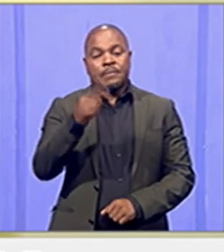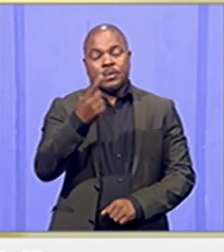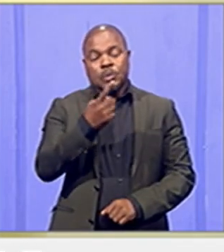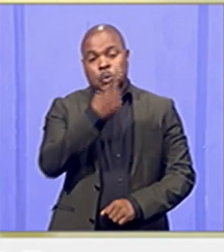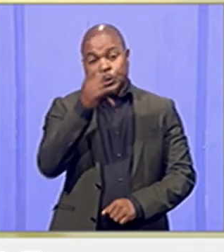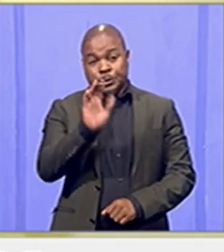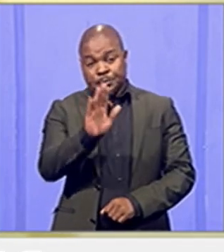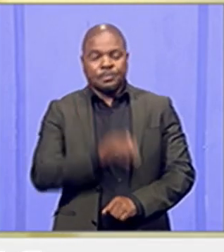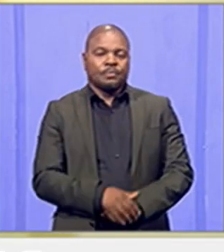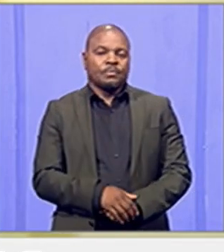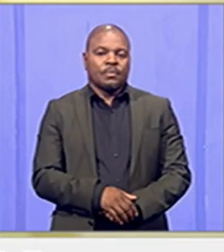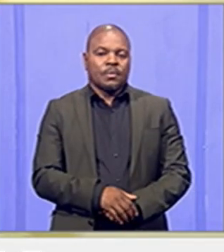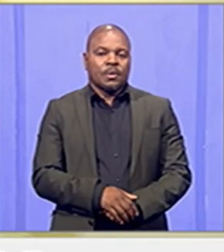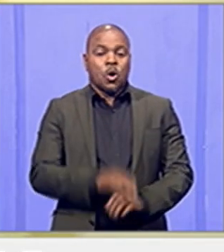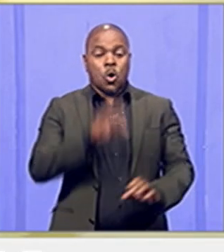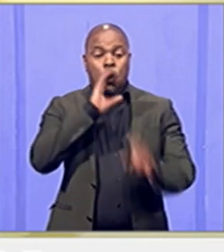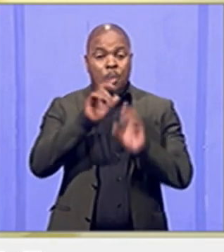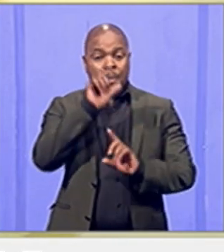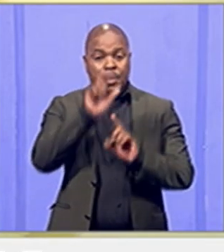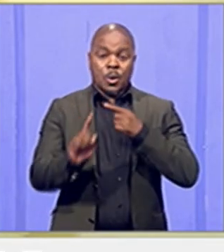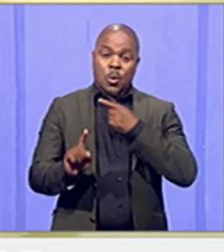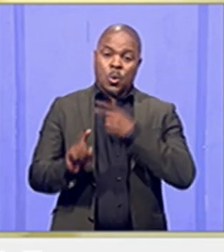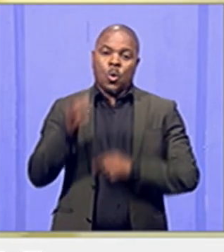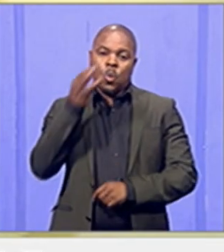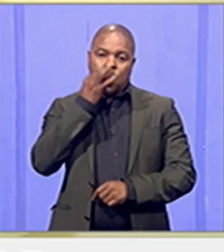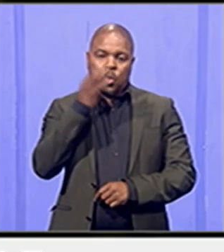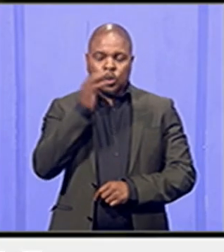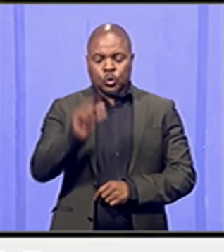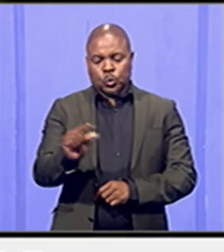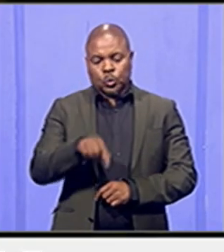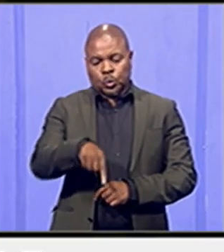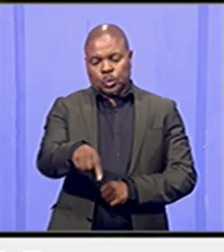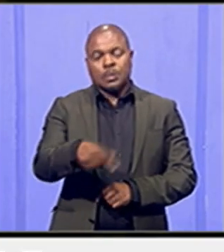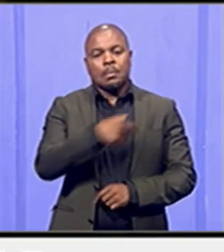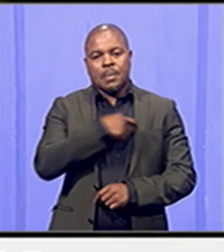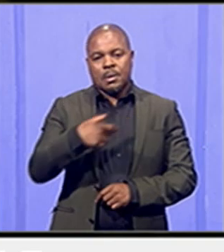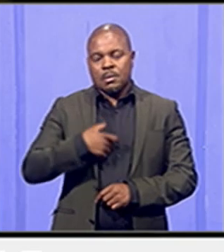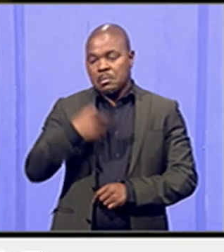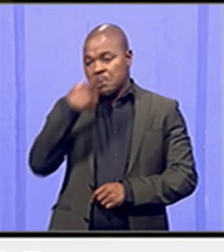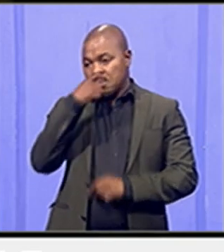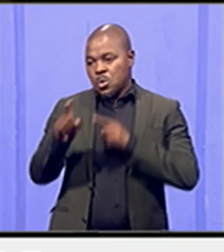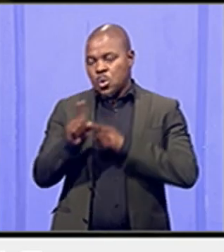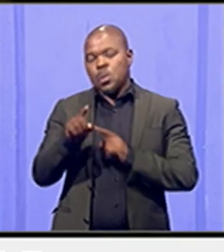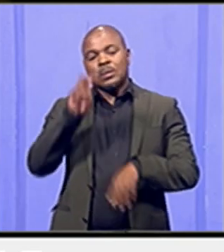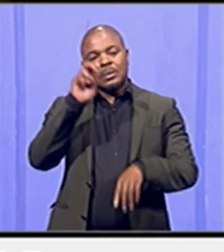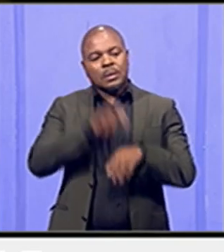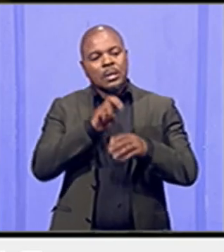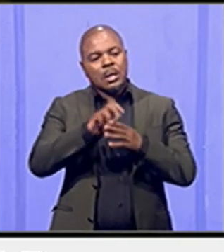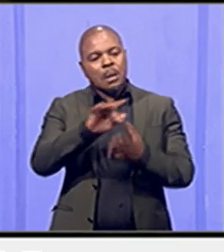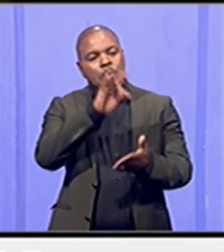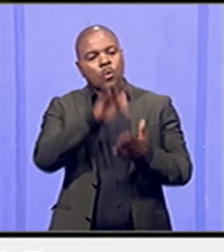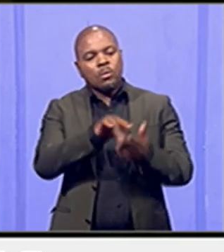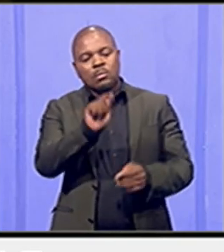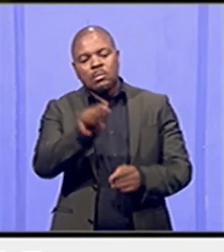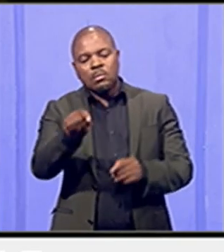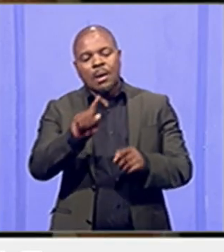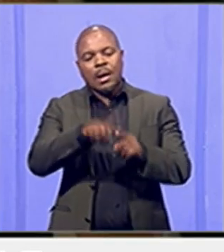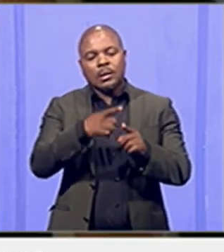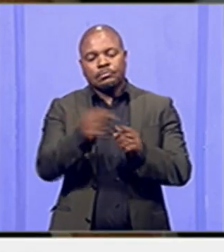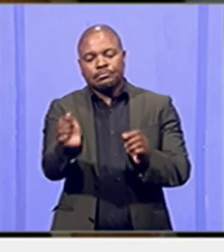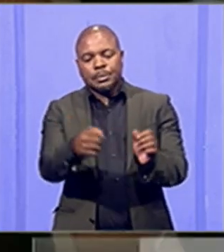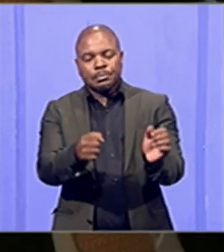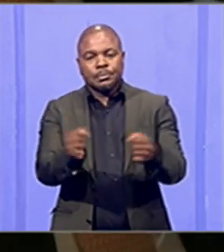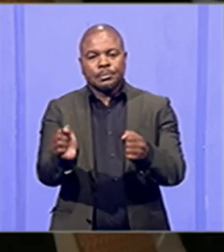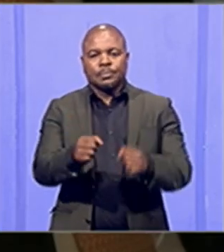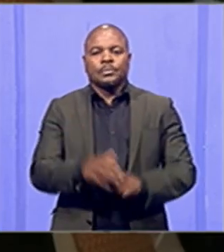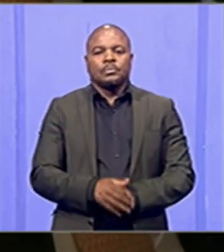Sebueledi sa mopresidente sa re go na le tlhokego ya ka bonako ya gore mopresidente Ramaphosa a tlatse diphatlatiro tse di leng mo kabineteng ka bonako mme